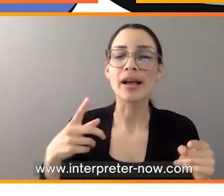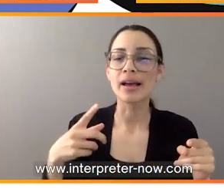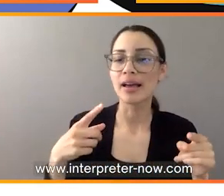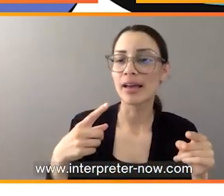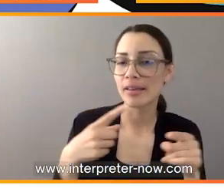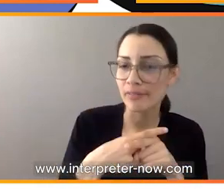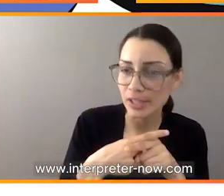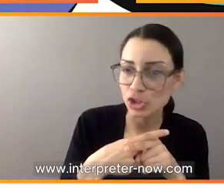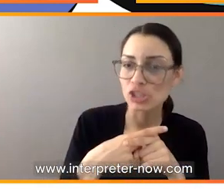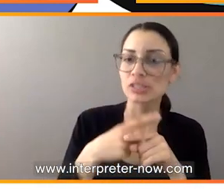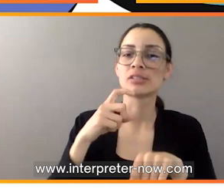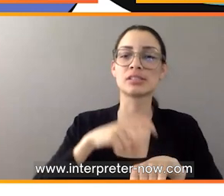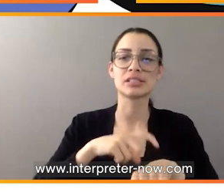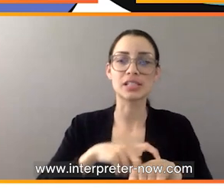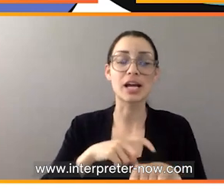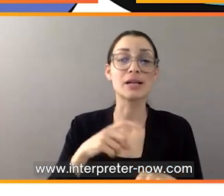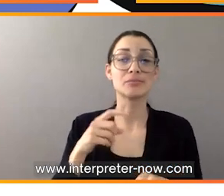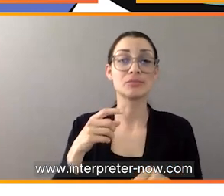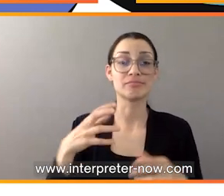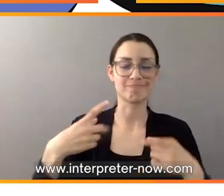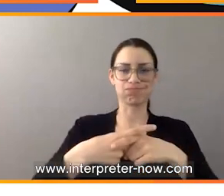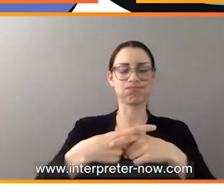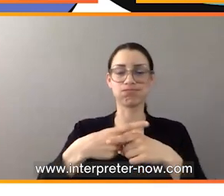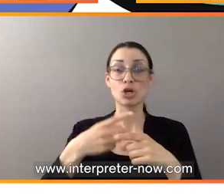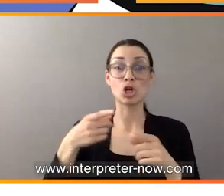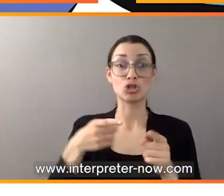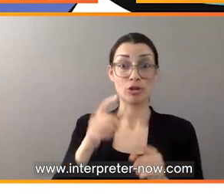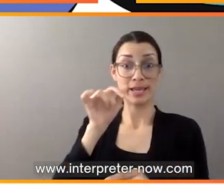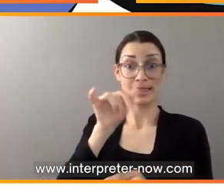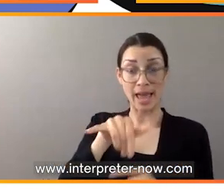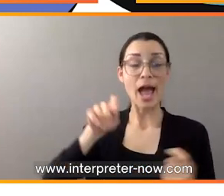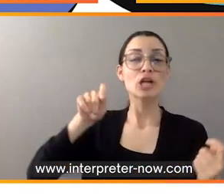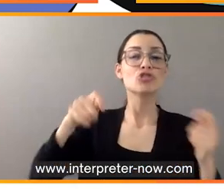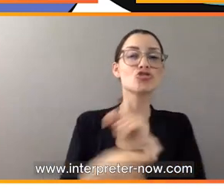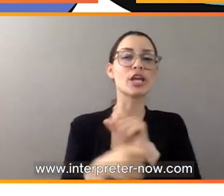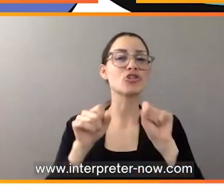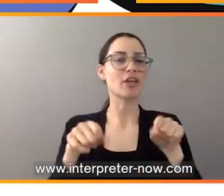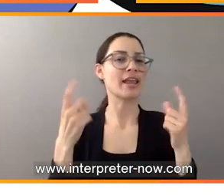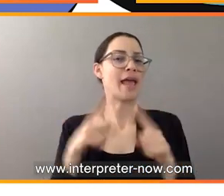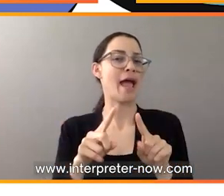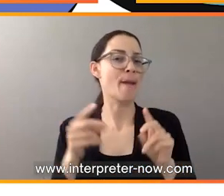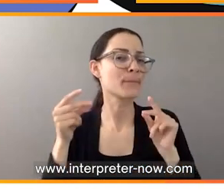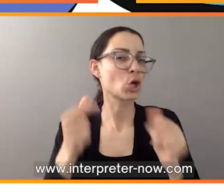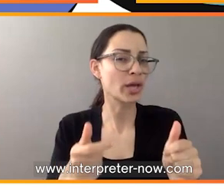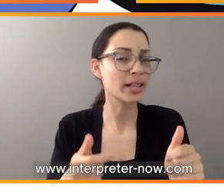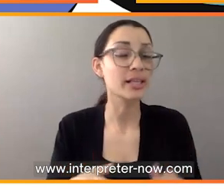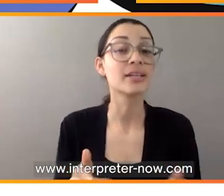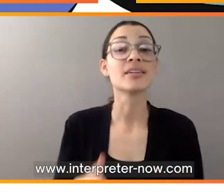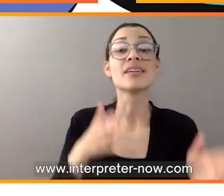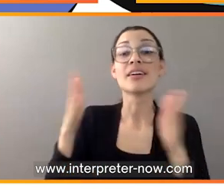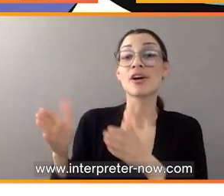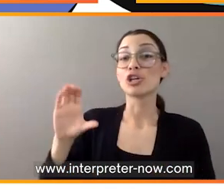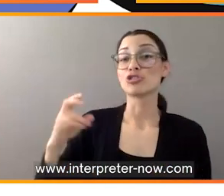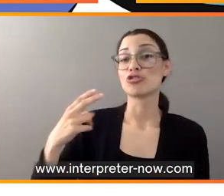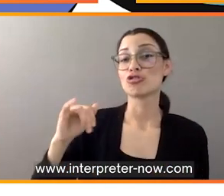a disruptor like that, right, I think change can happen very quickly. At my most recent organization, I used to work at